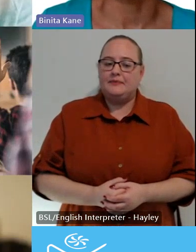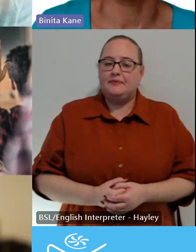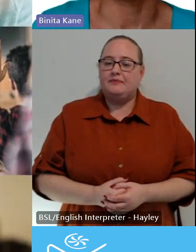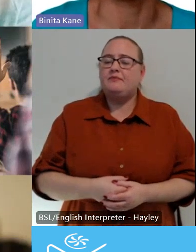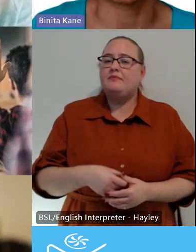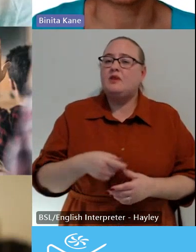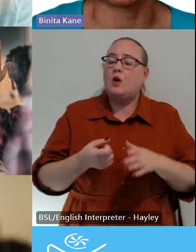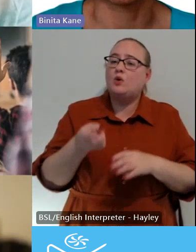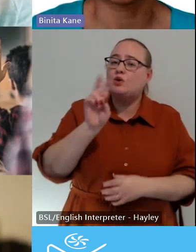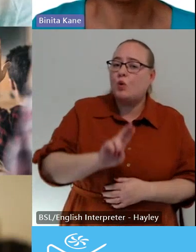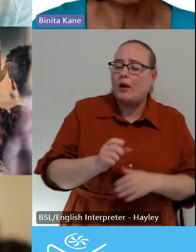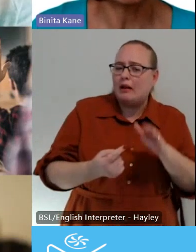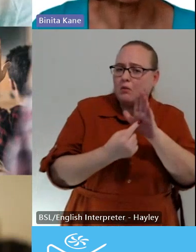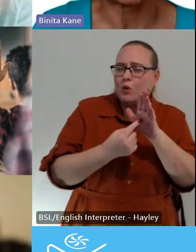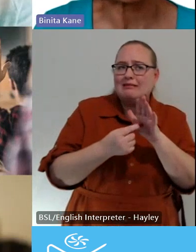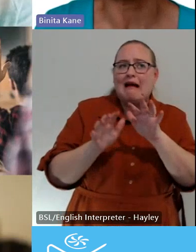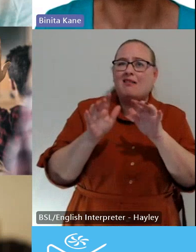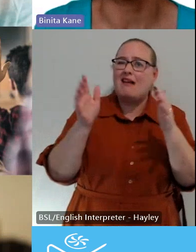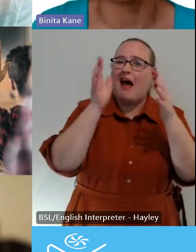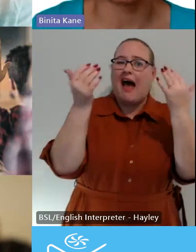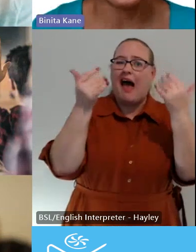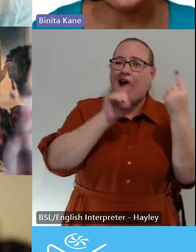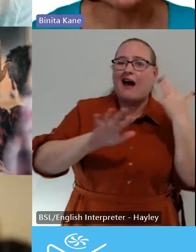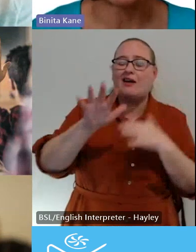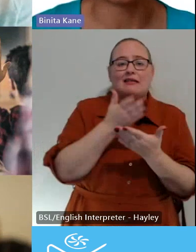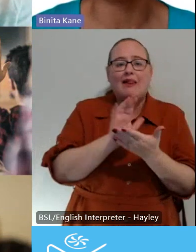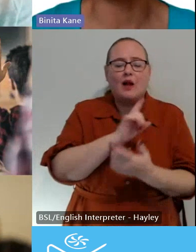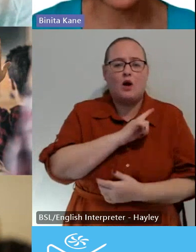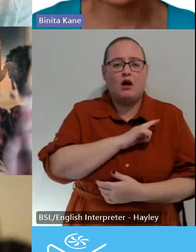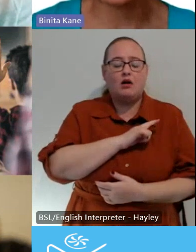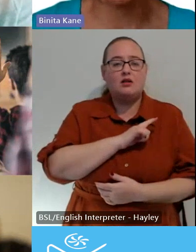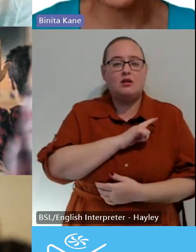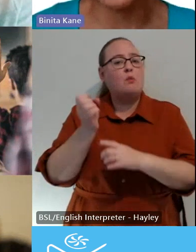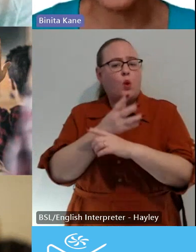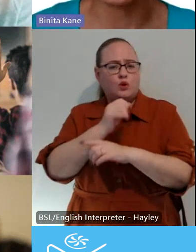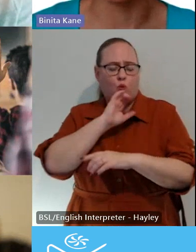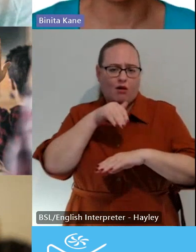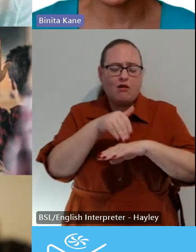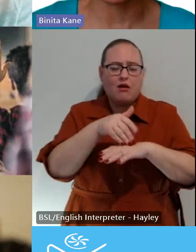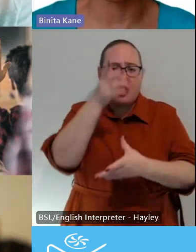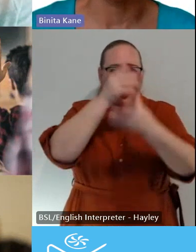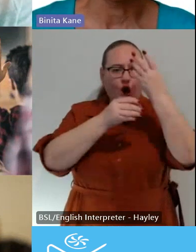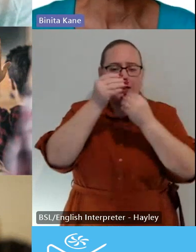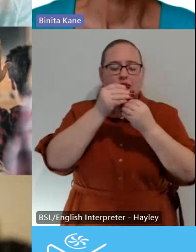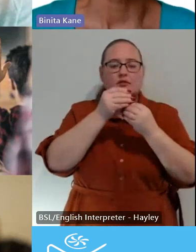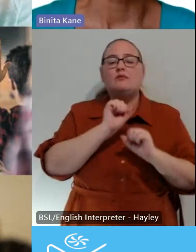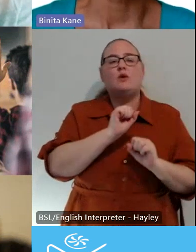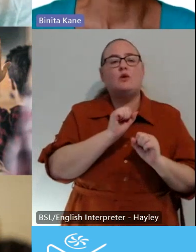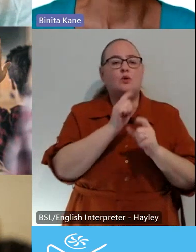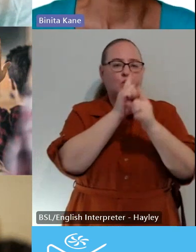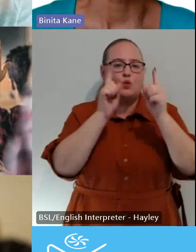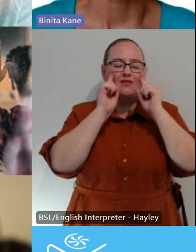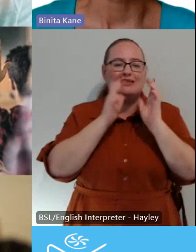important in schools in particular? Well, firstly, air pollution affects learning. So there's been some modelling done by the University of Manchester